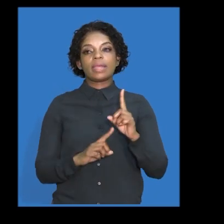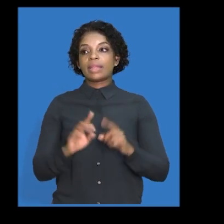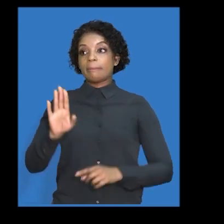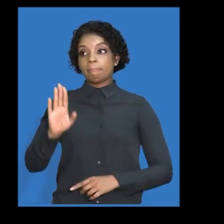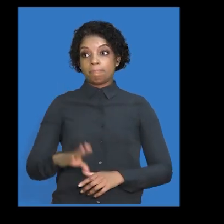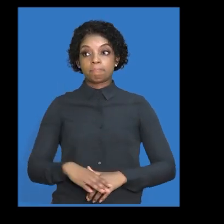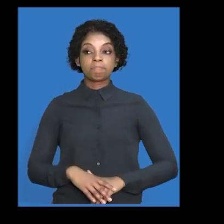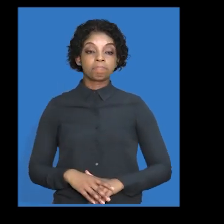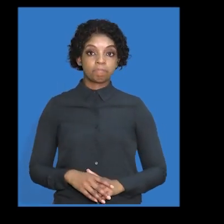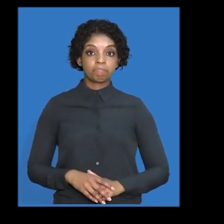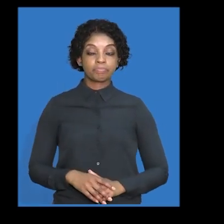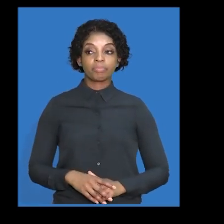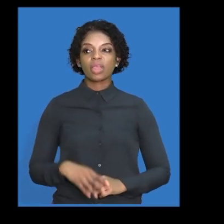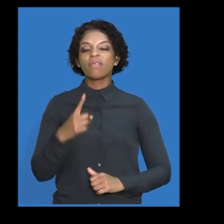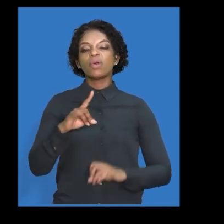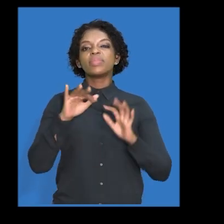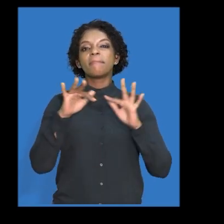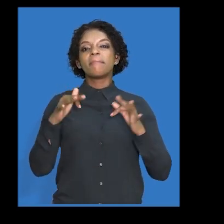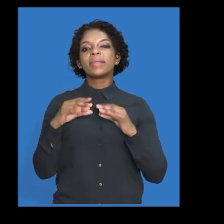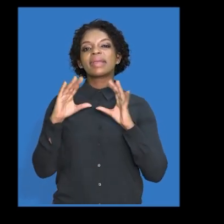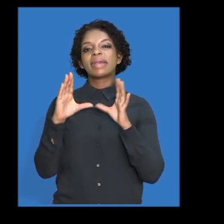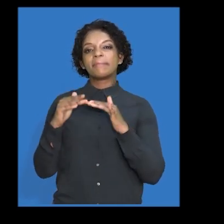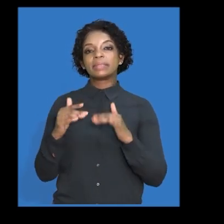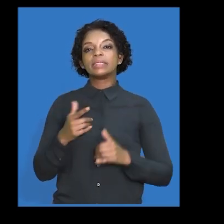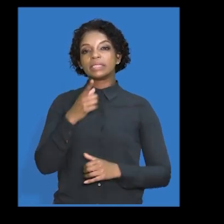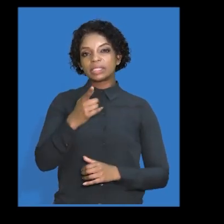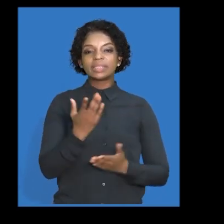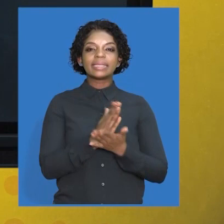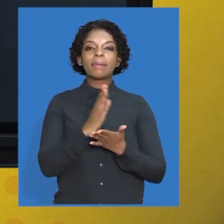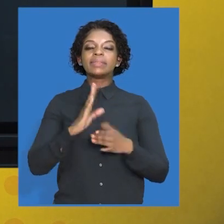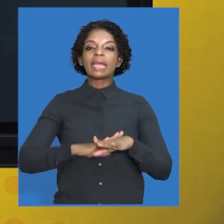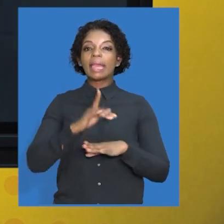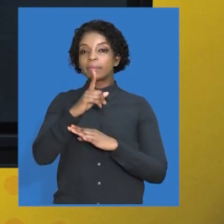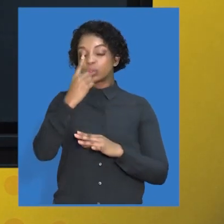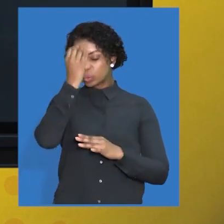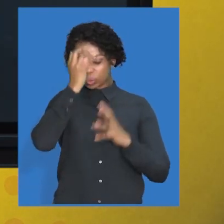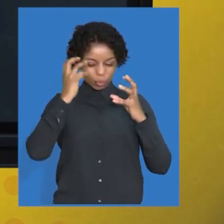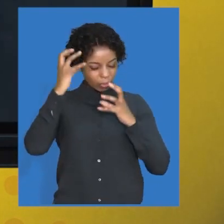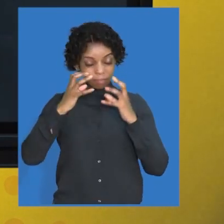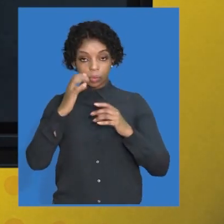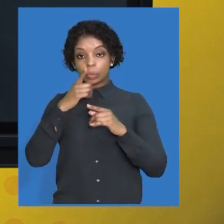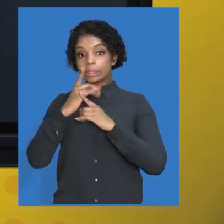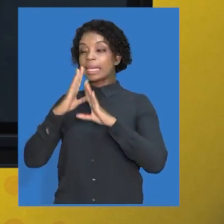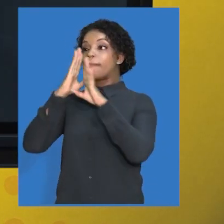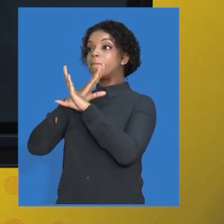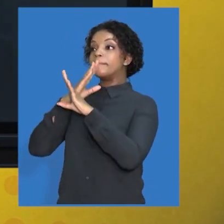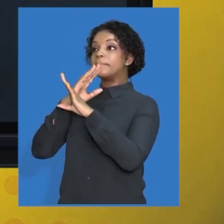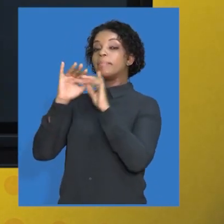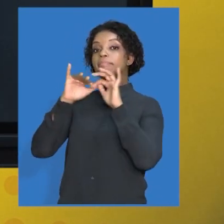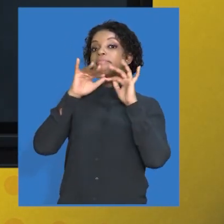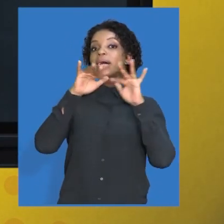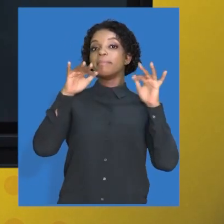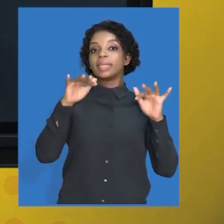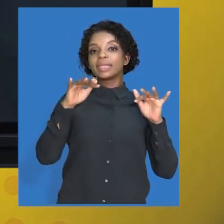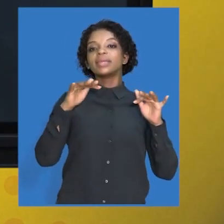so a lot of you get confused between a state-owned enterprise and a public company. Remember, a public company is